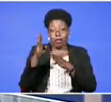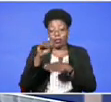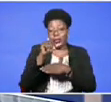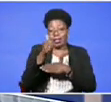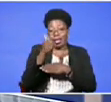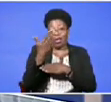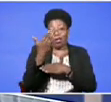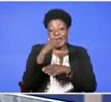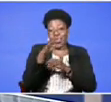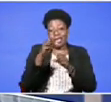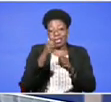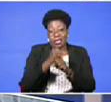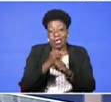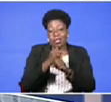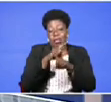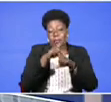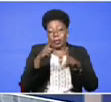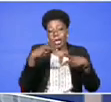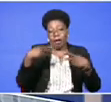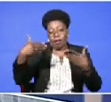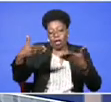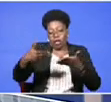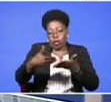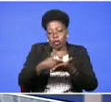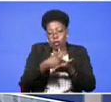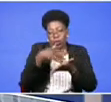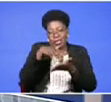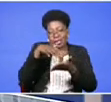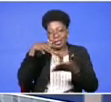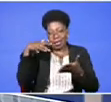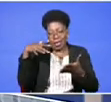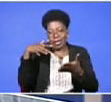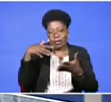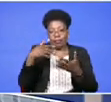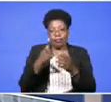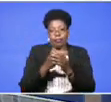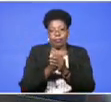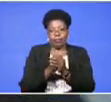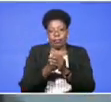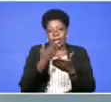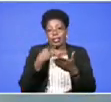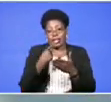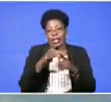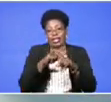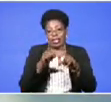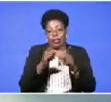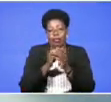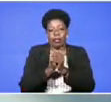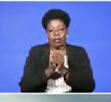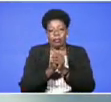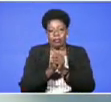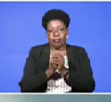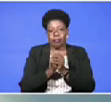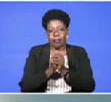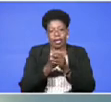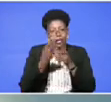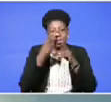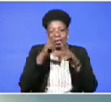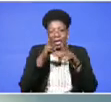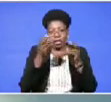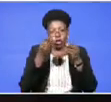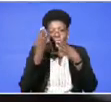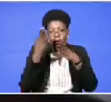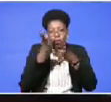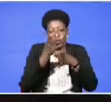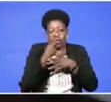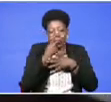new study shows there is hope. Antoine Smith reports. It's a sight that no Bahamian wants to